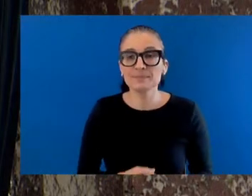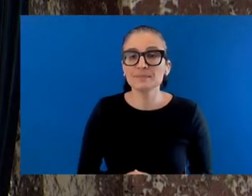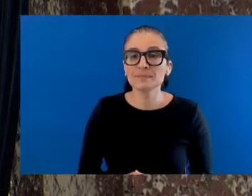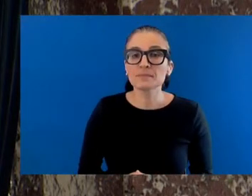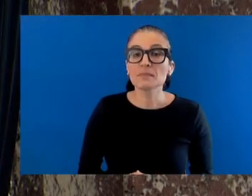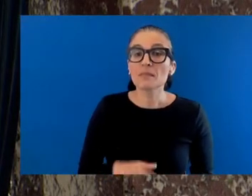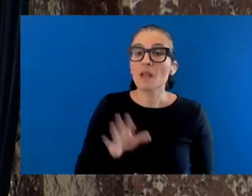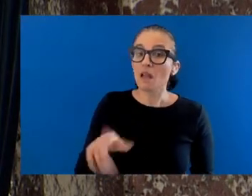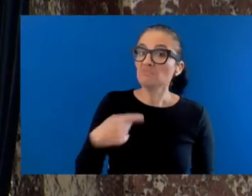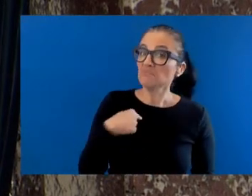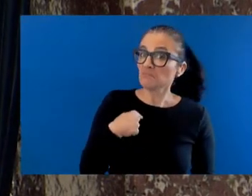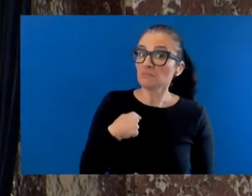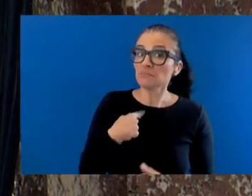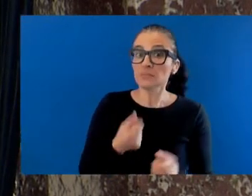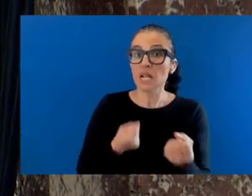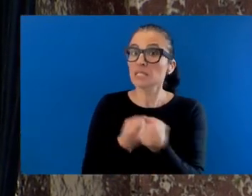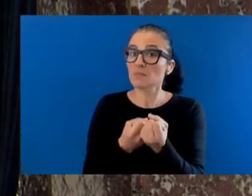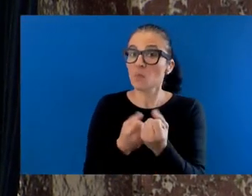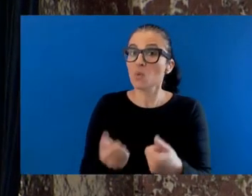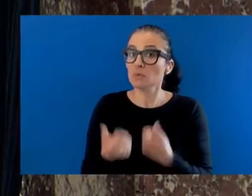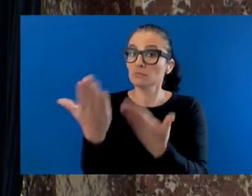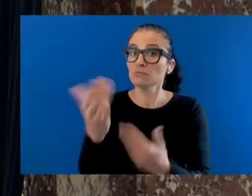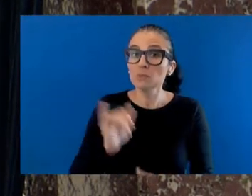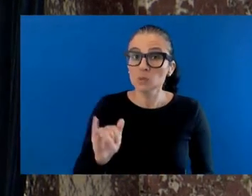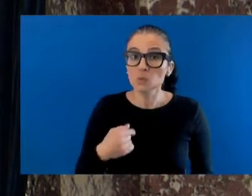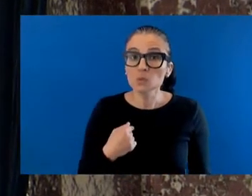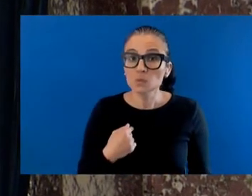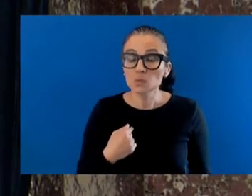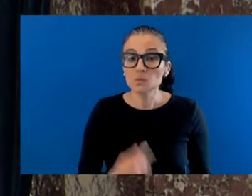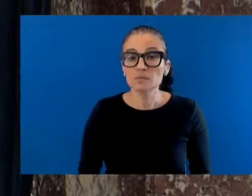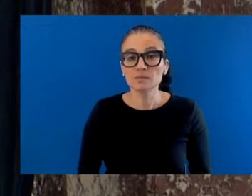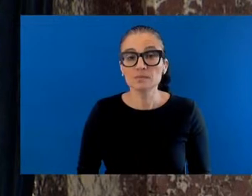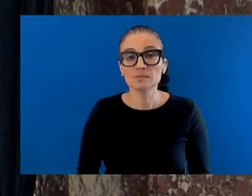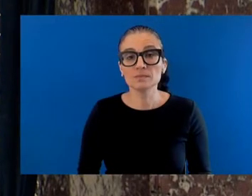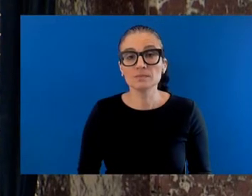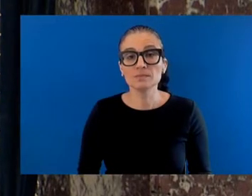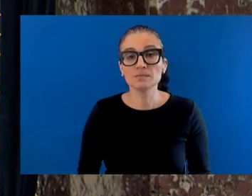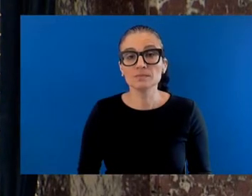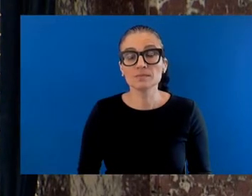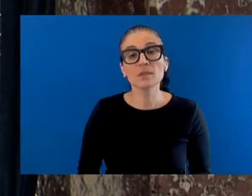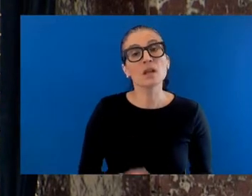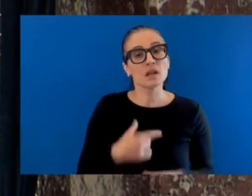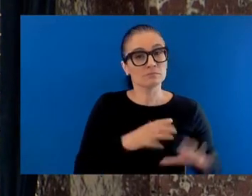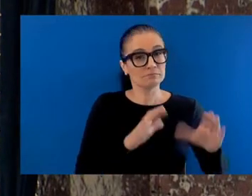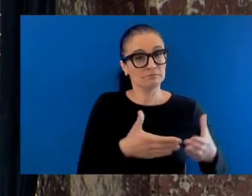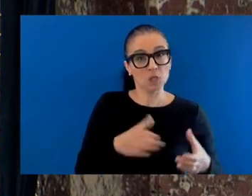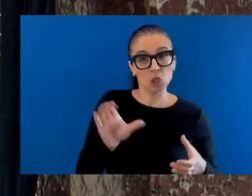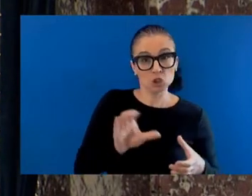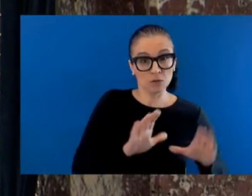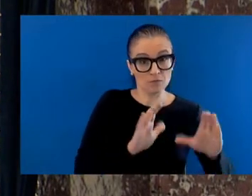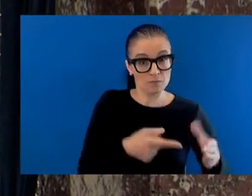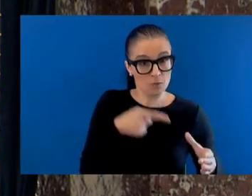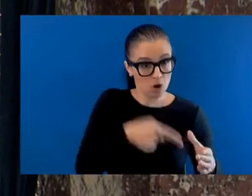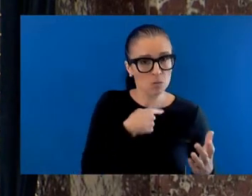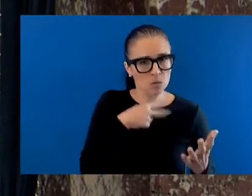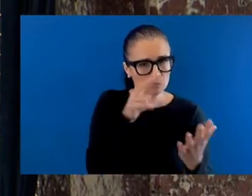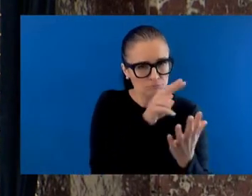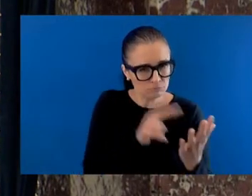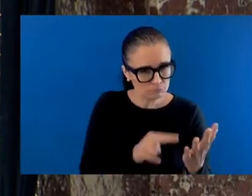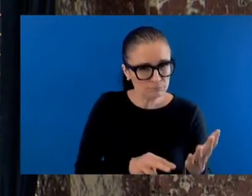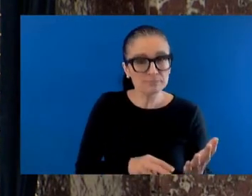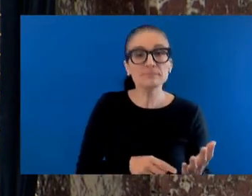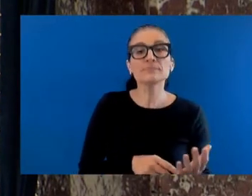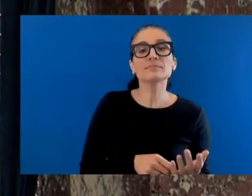British Columbia has received evidence from numerous companies about this program. One company in particular who was told by